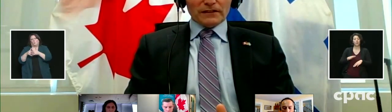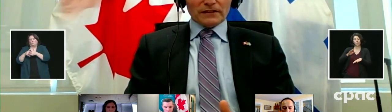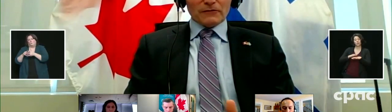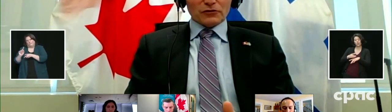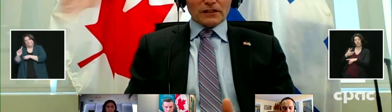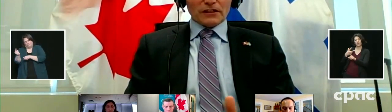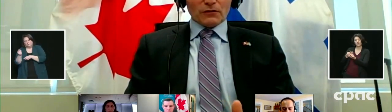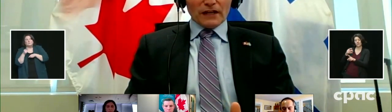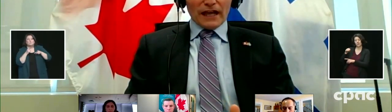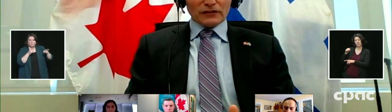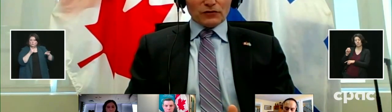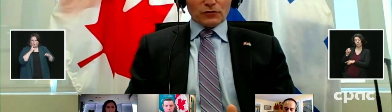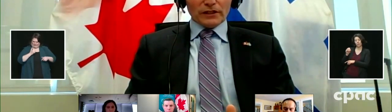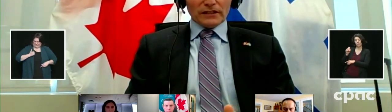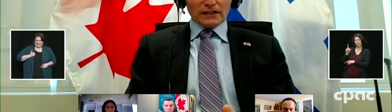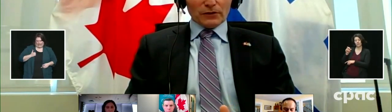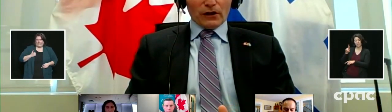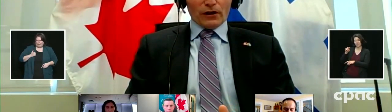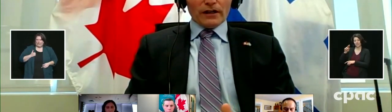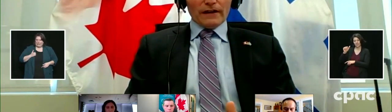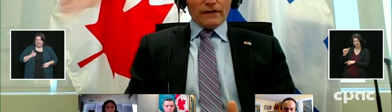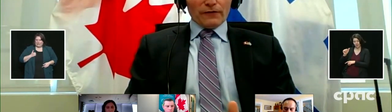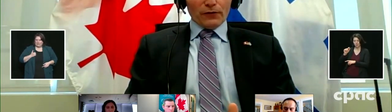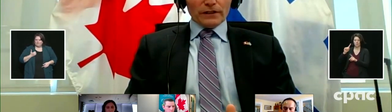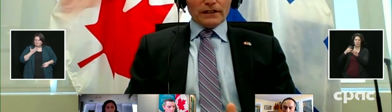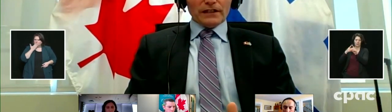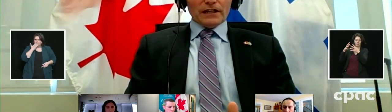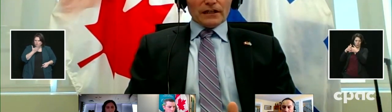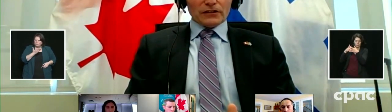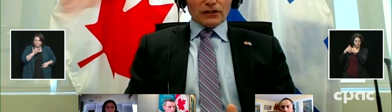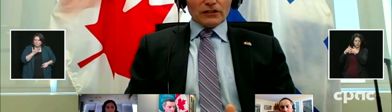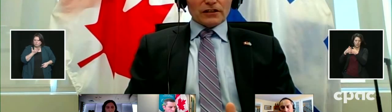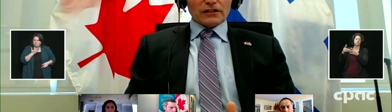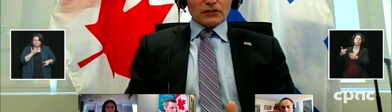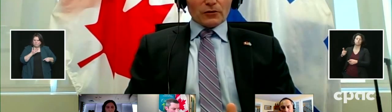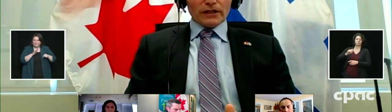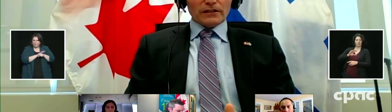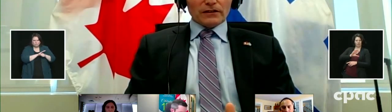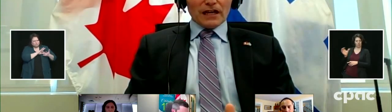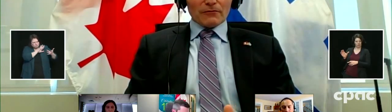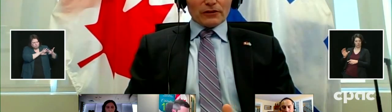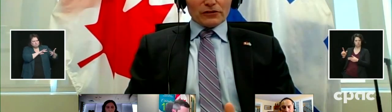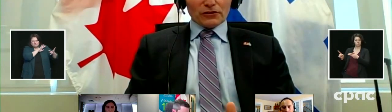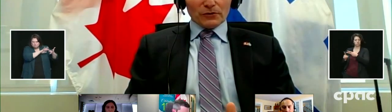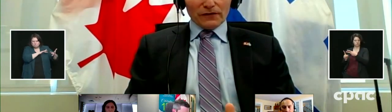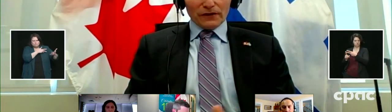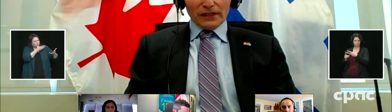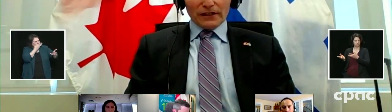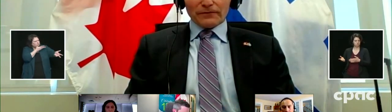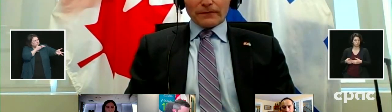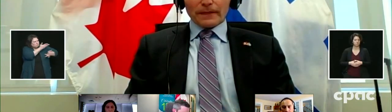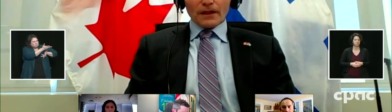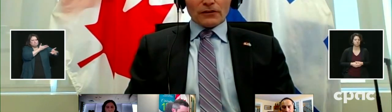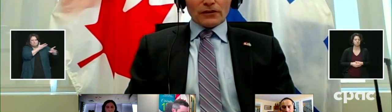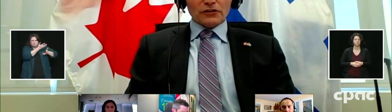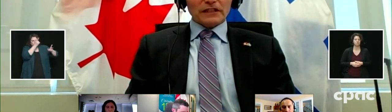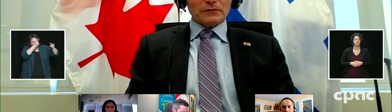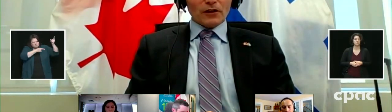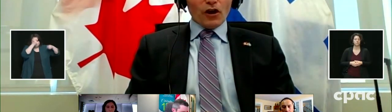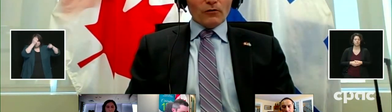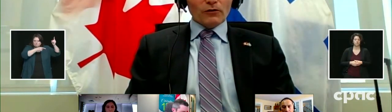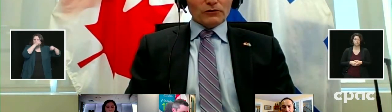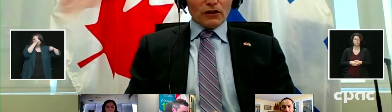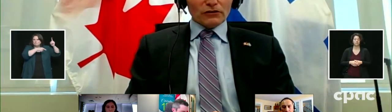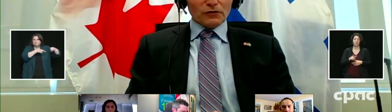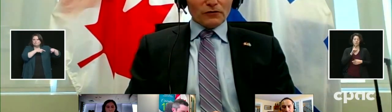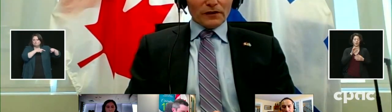we've been demonstrating over the last few weeks that we are fully in touch and in great collaboration with the country that